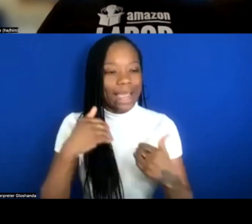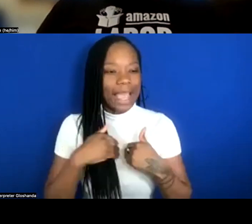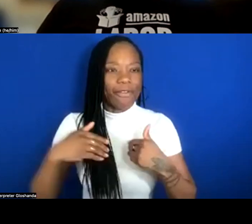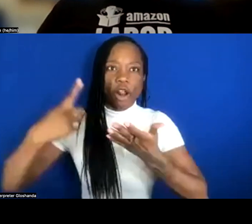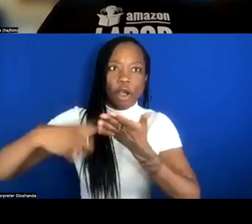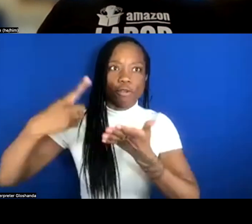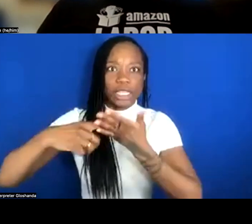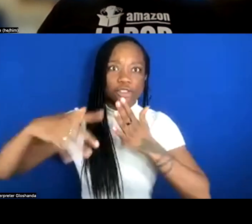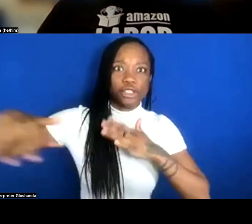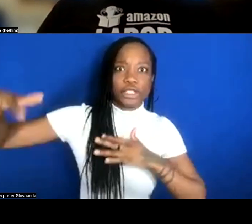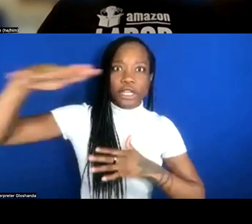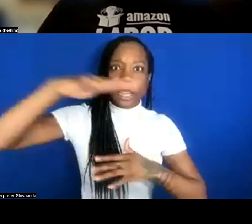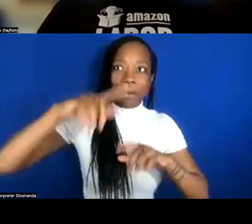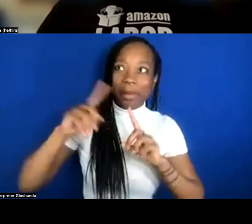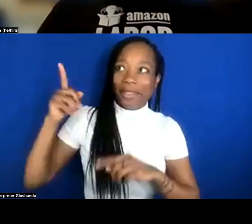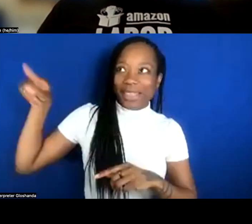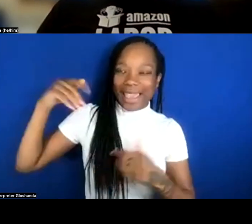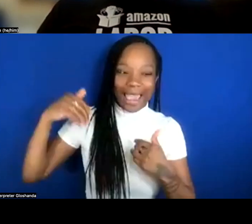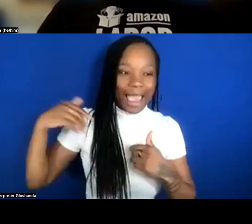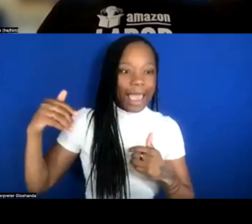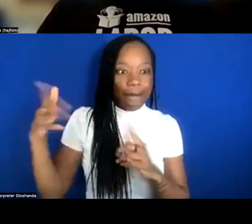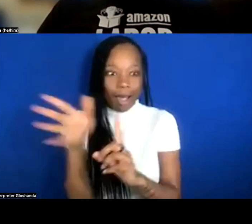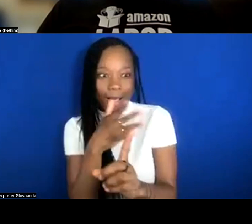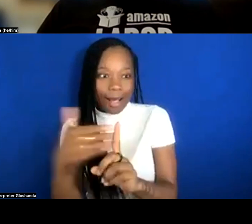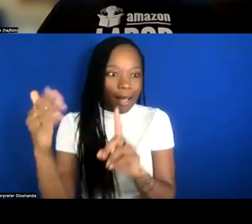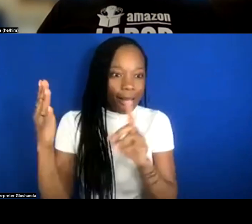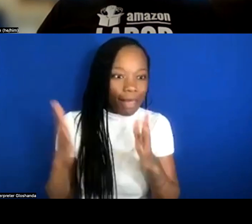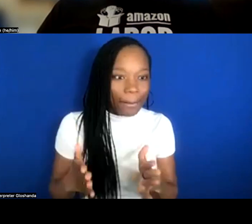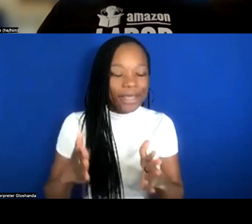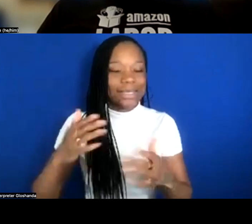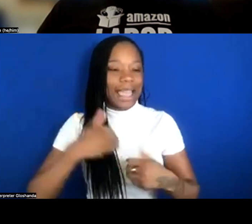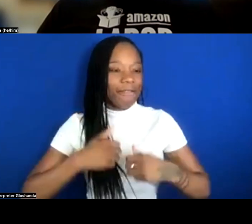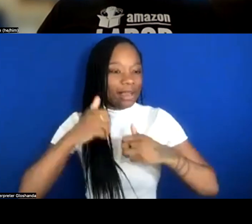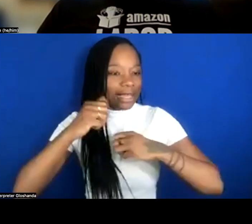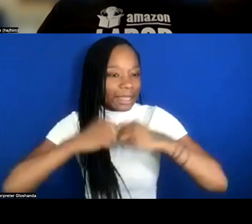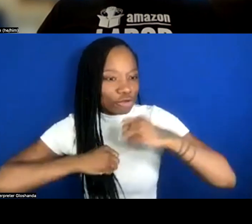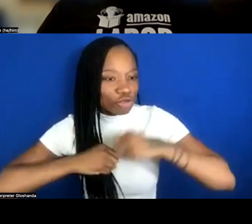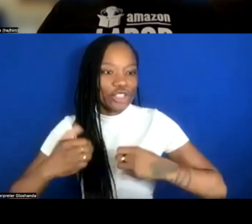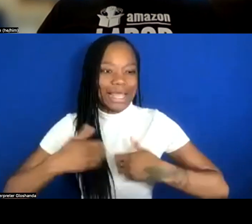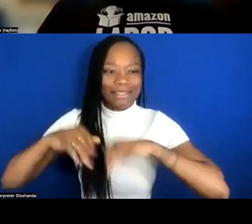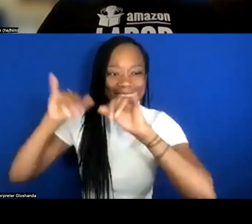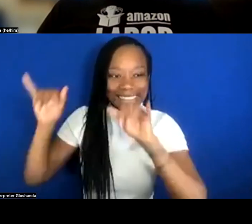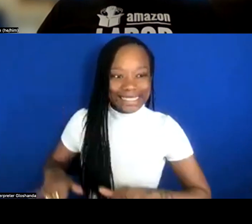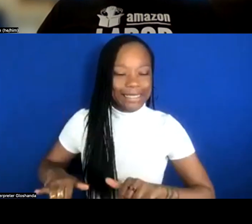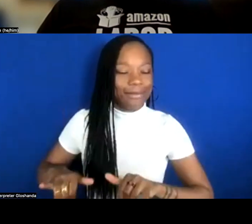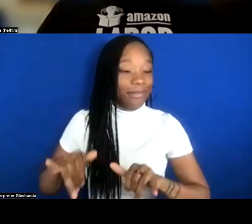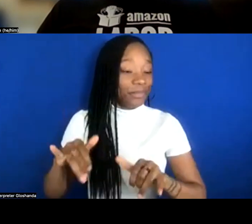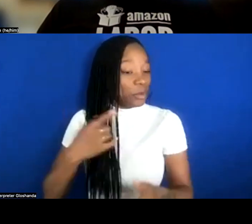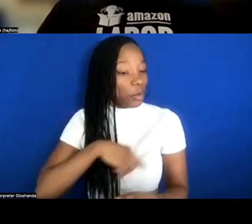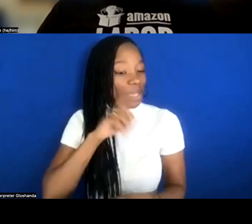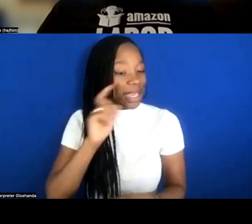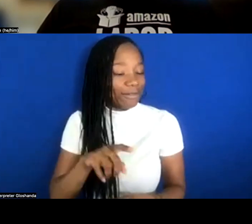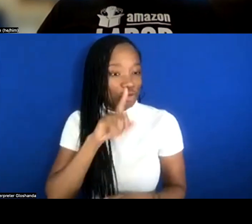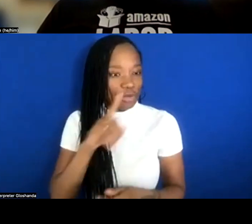they're sending in lobbyists, they're building up infrastructure, they're creating these systems. And so we actually have to be thinking kind of on all of